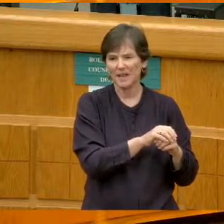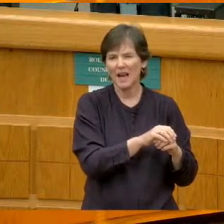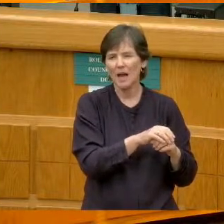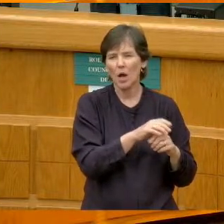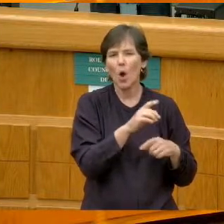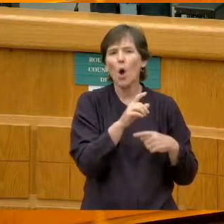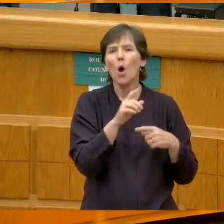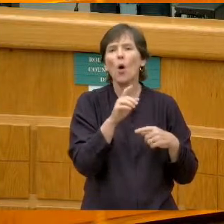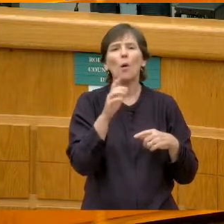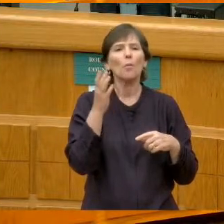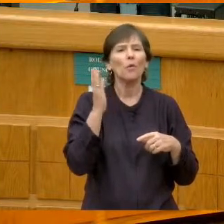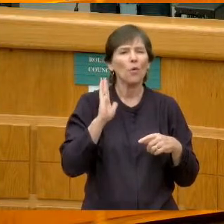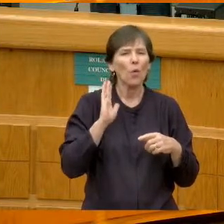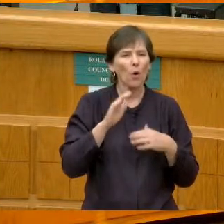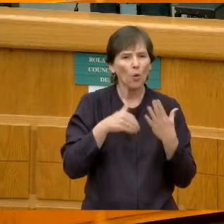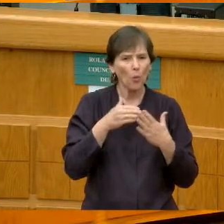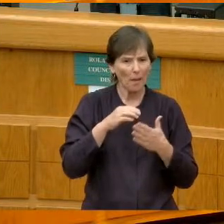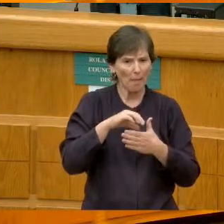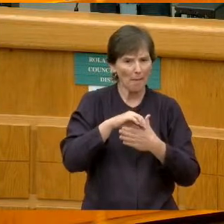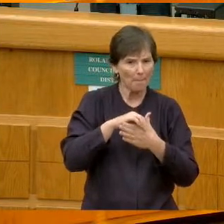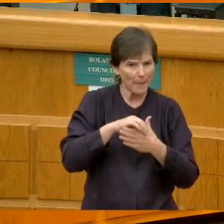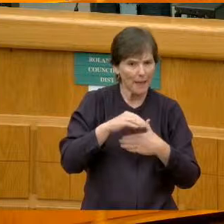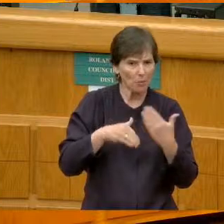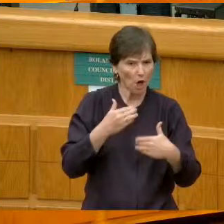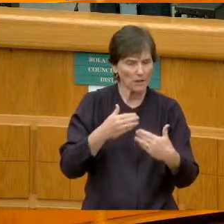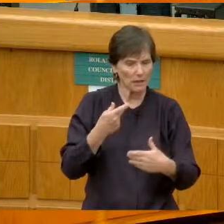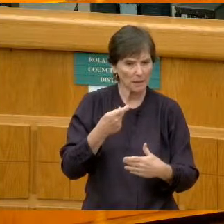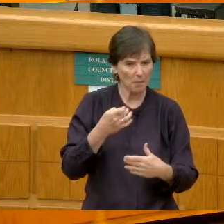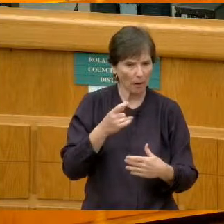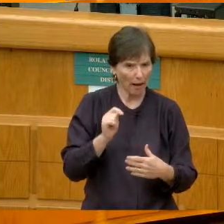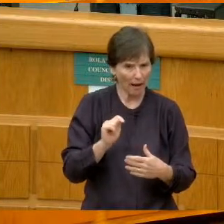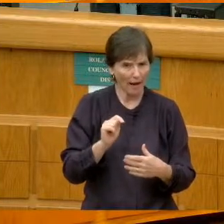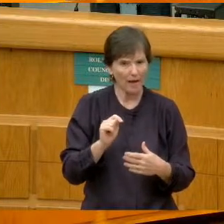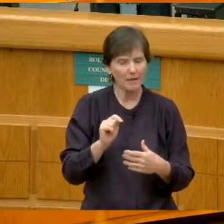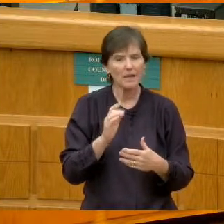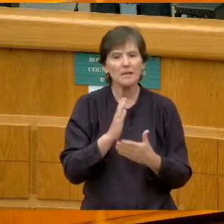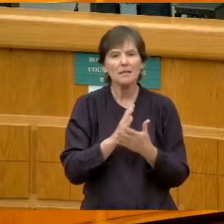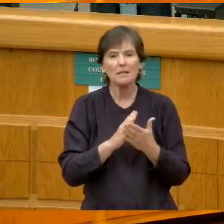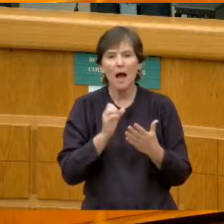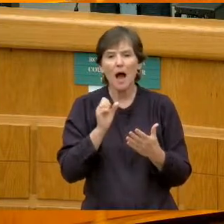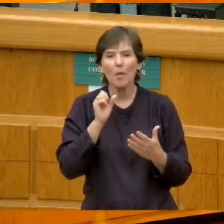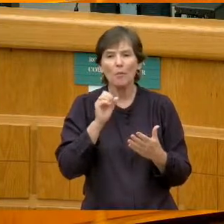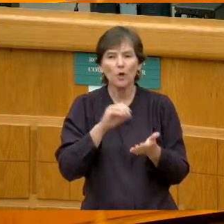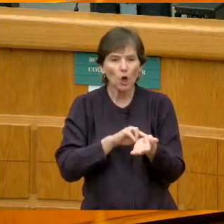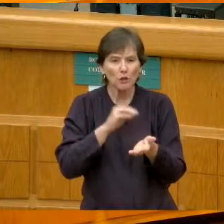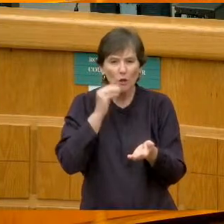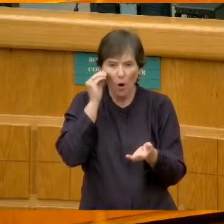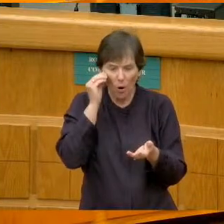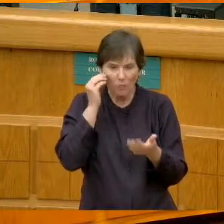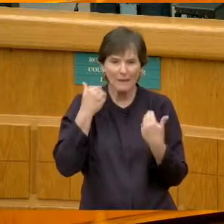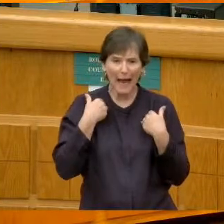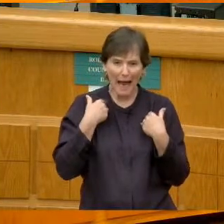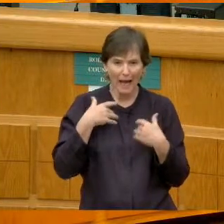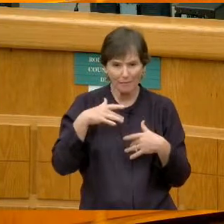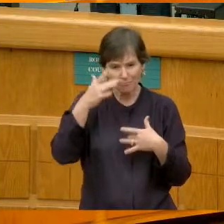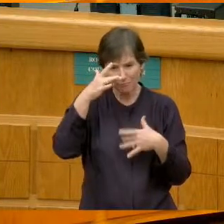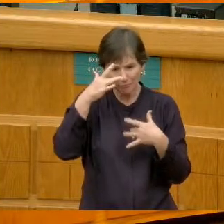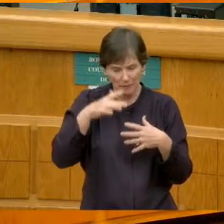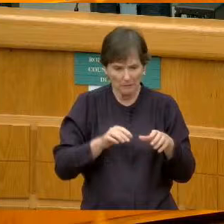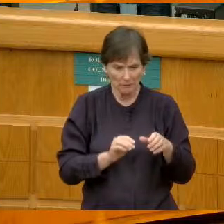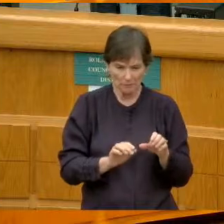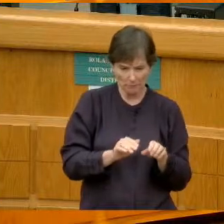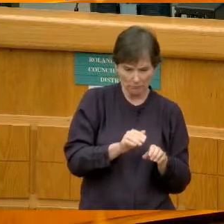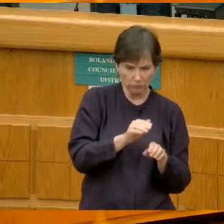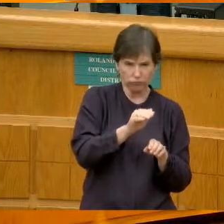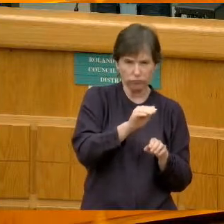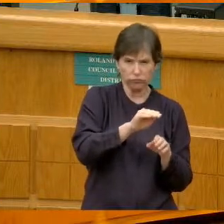processing plant and some of our senior facilities. But this is a real story here in July. Massive number of new cases every day. a